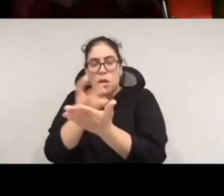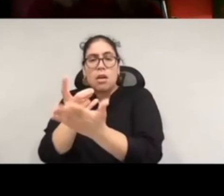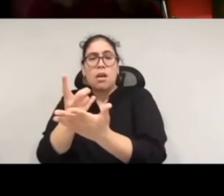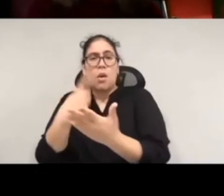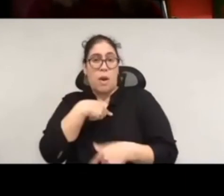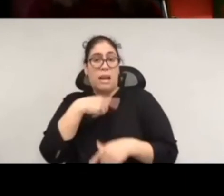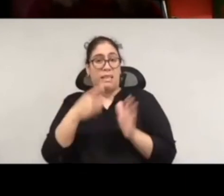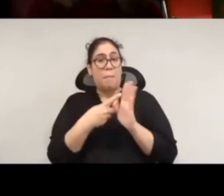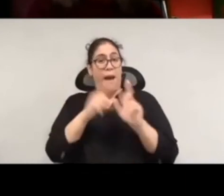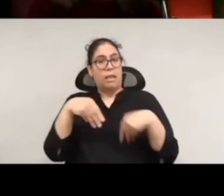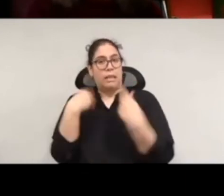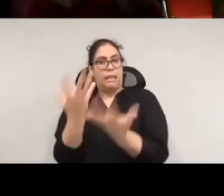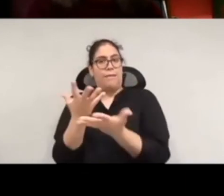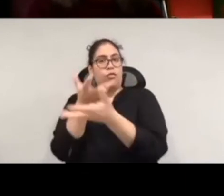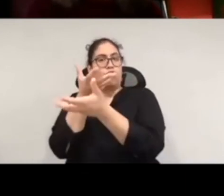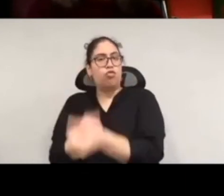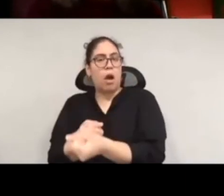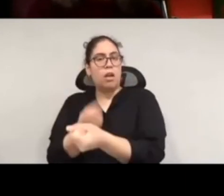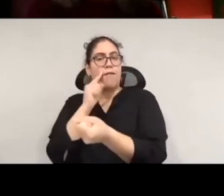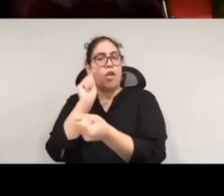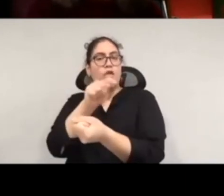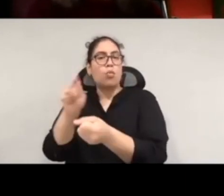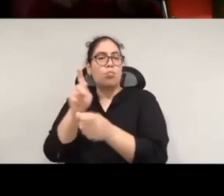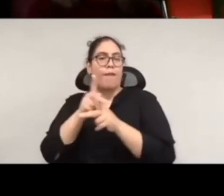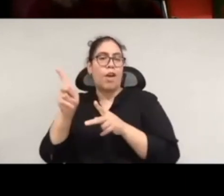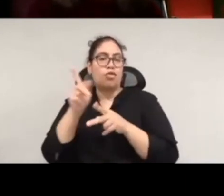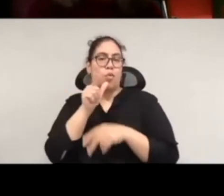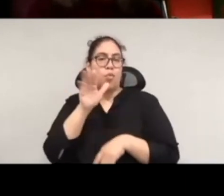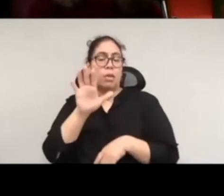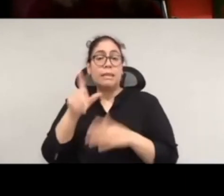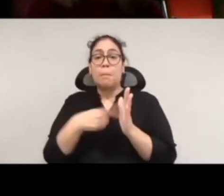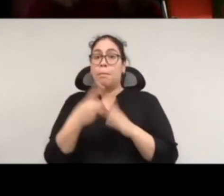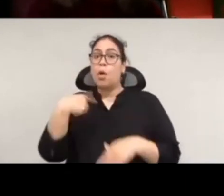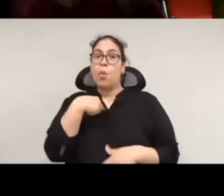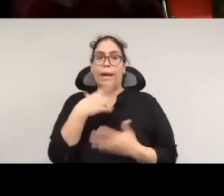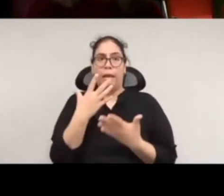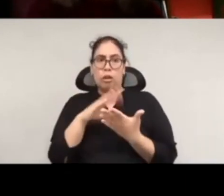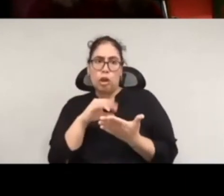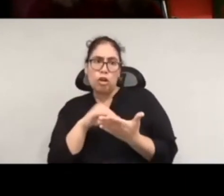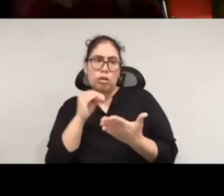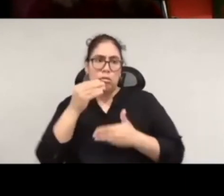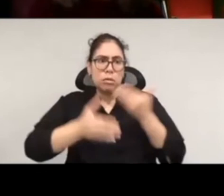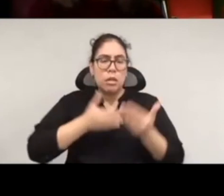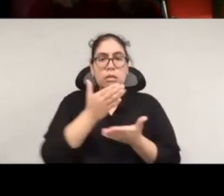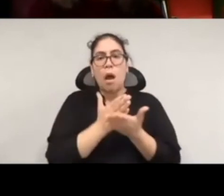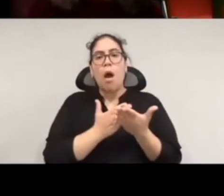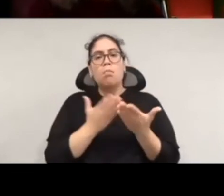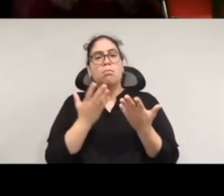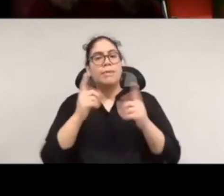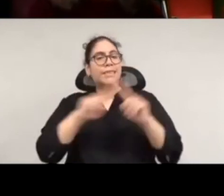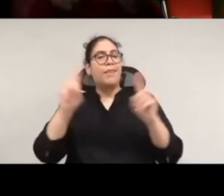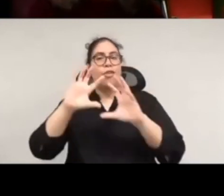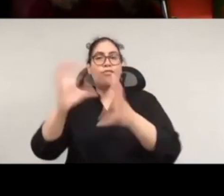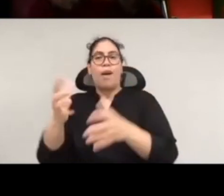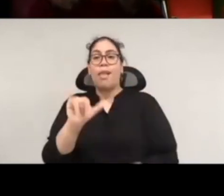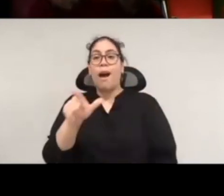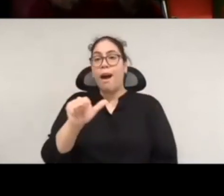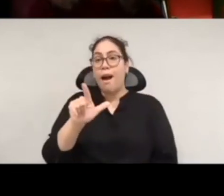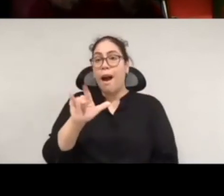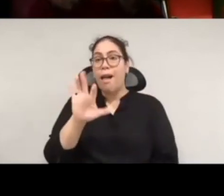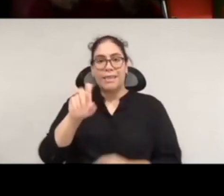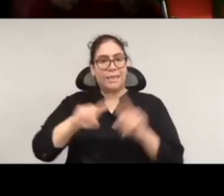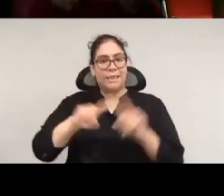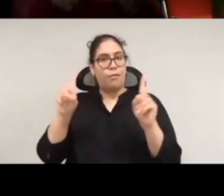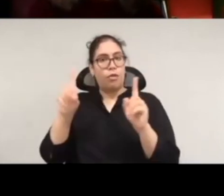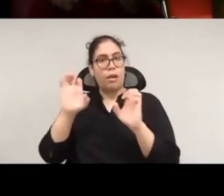with the professionals that do this. And part of it's a learning curve for others in a different realm, and how Alice is talking about it. And then there's